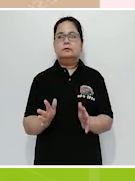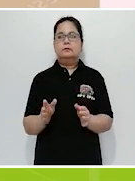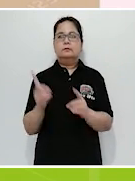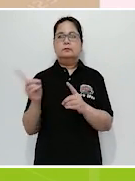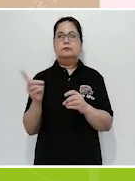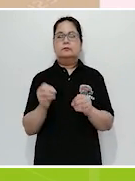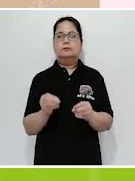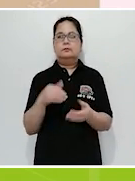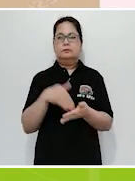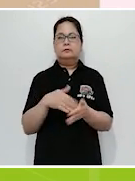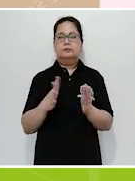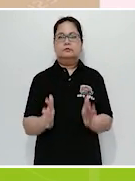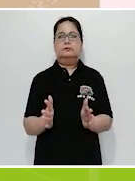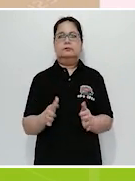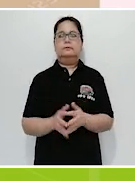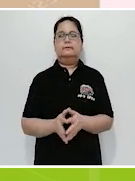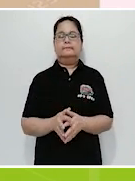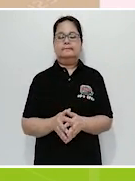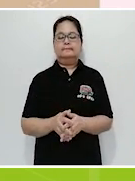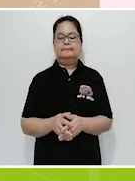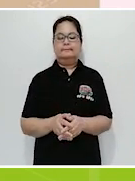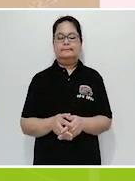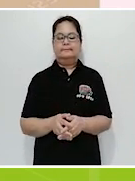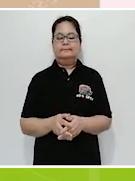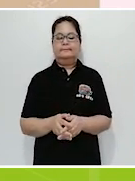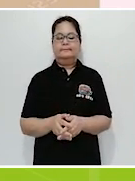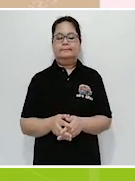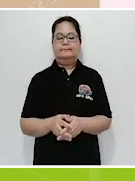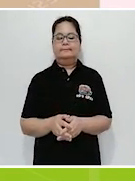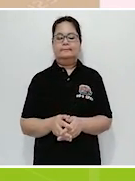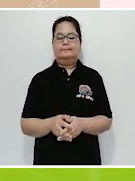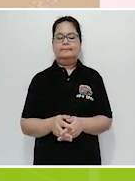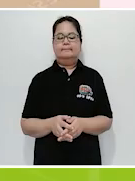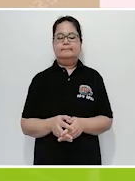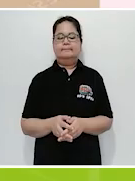What will the teacher do to the student?